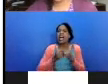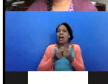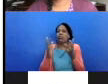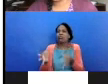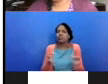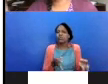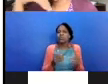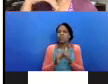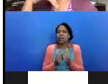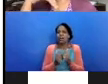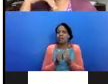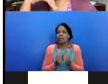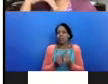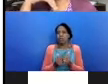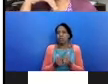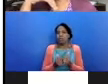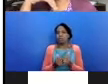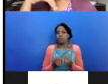1 or 2 in addition to counseling?